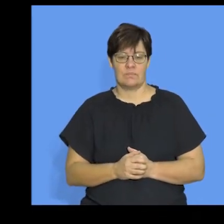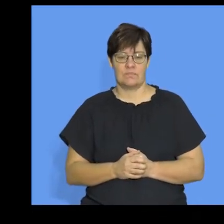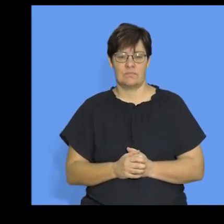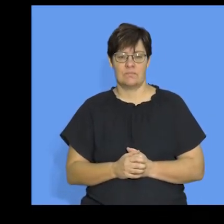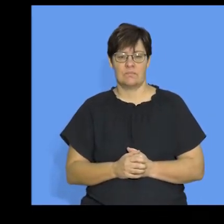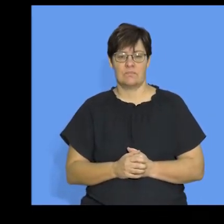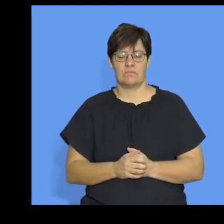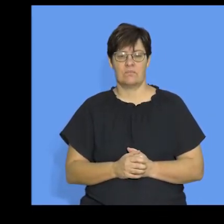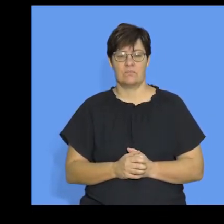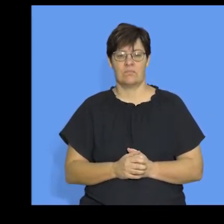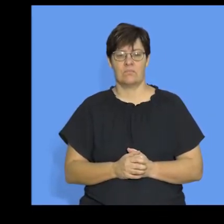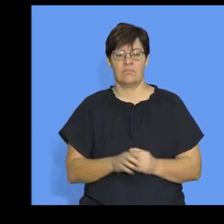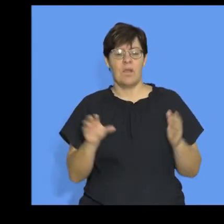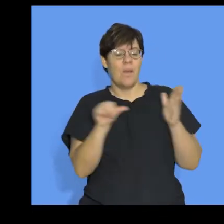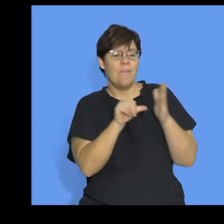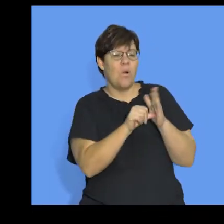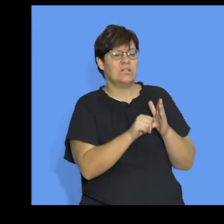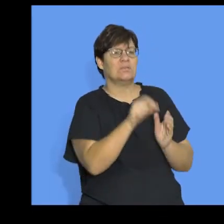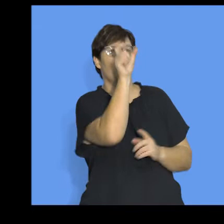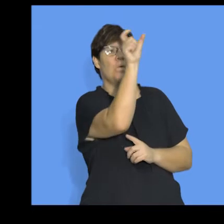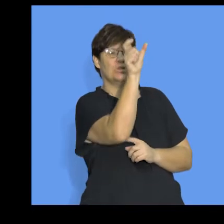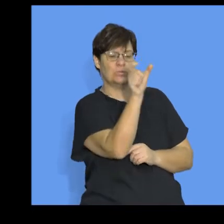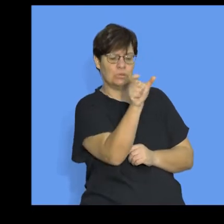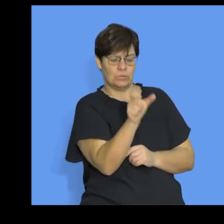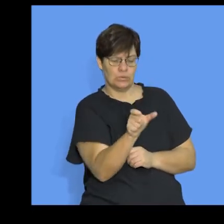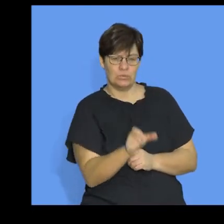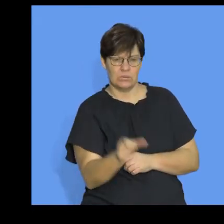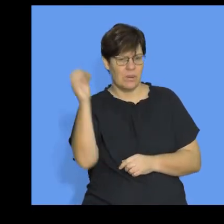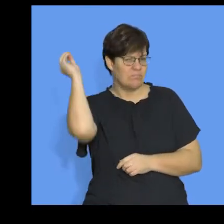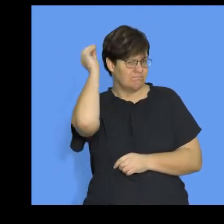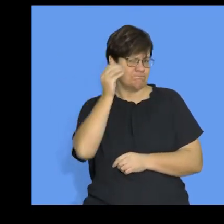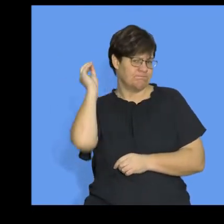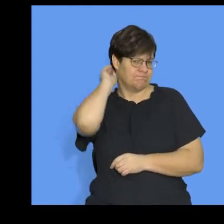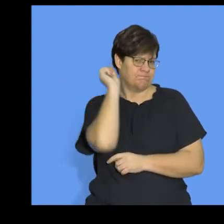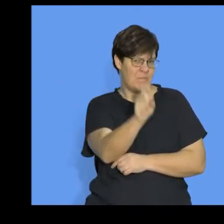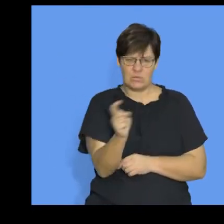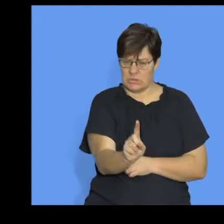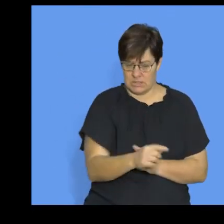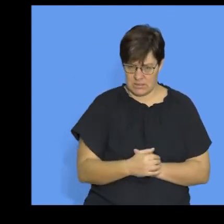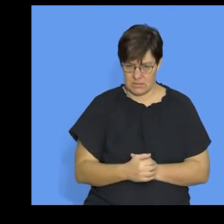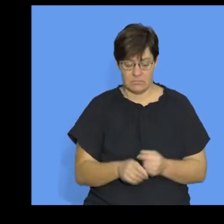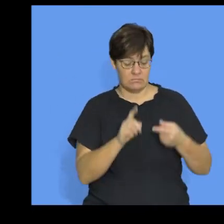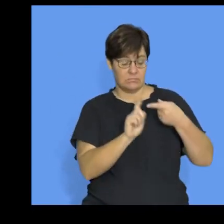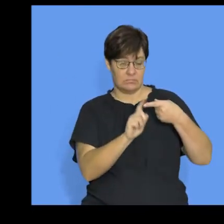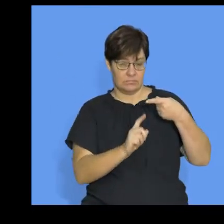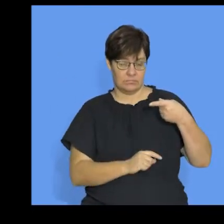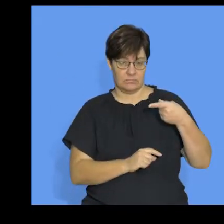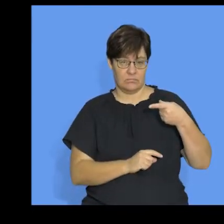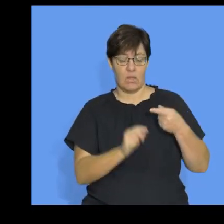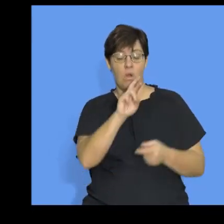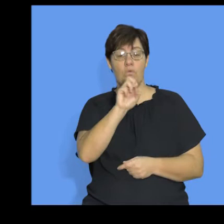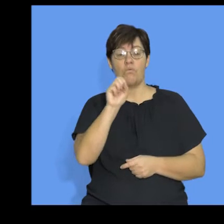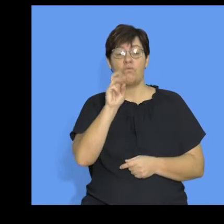Now, what are the key words that we have to remember? One, direct raw